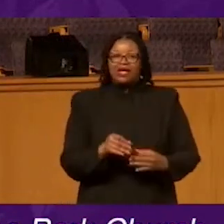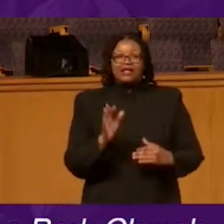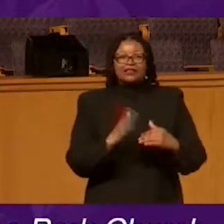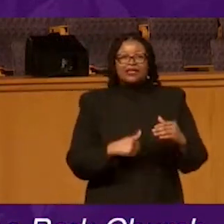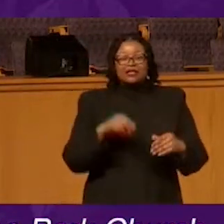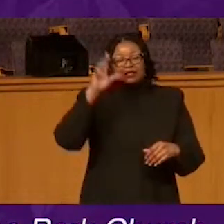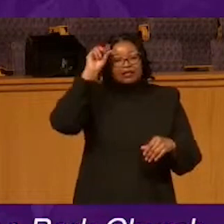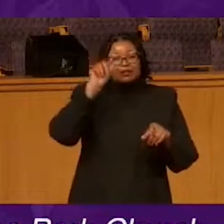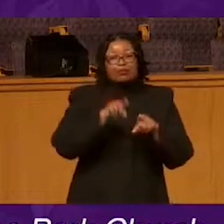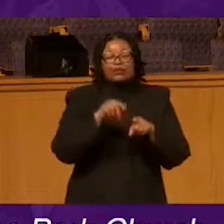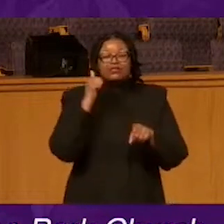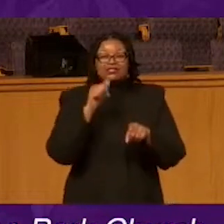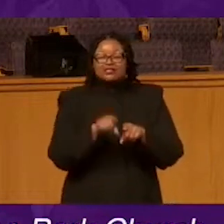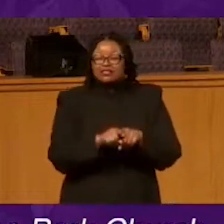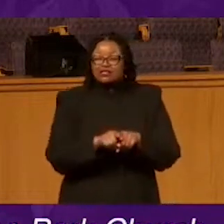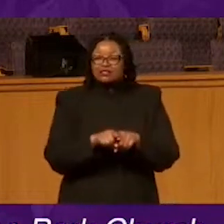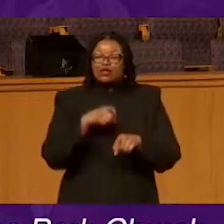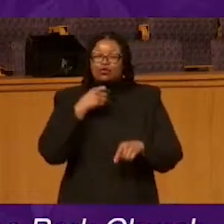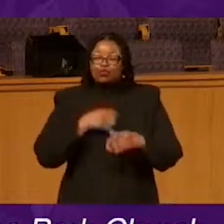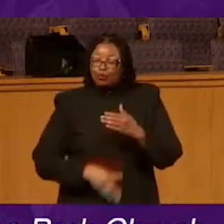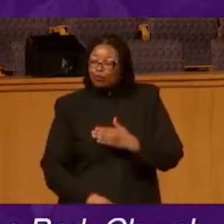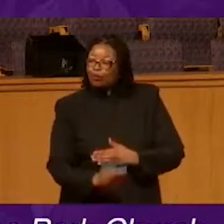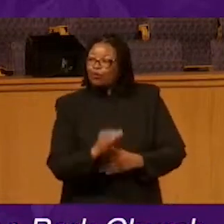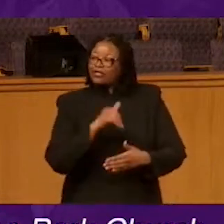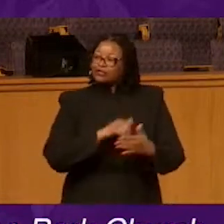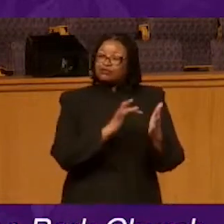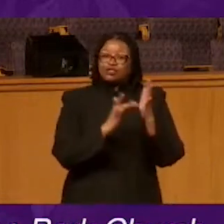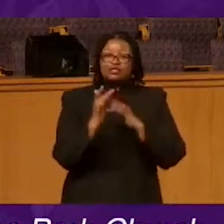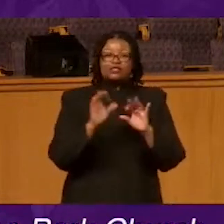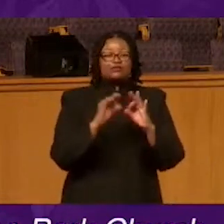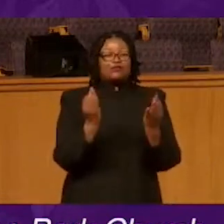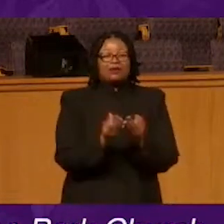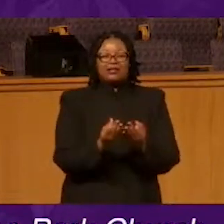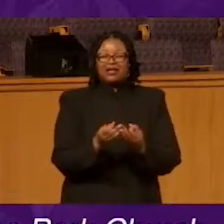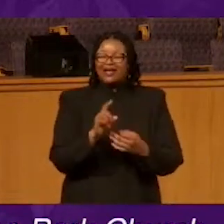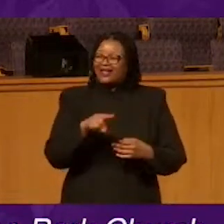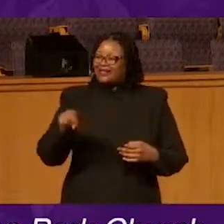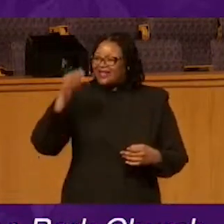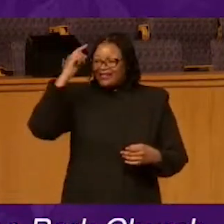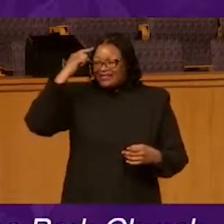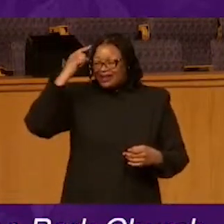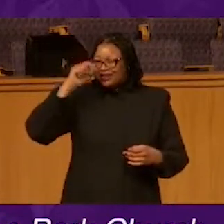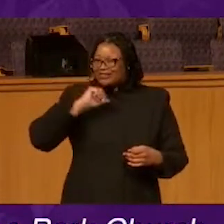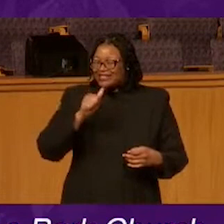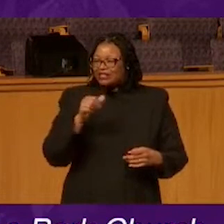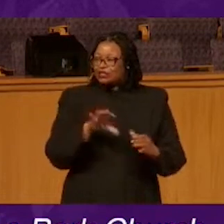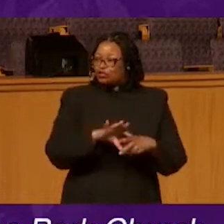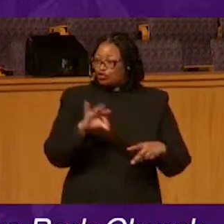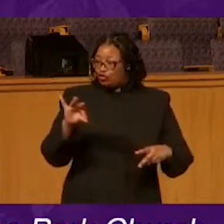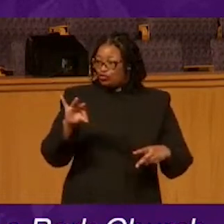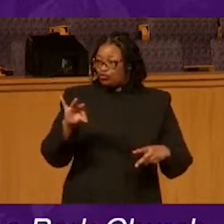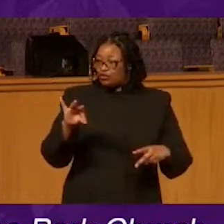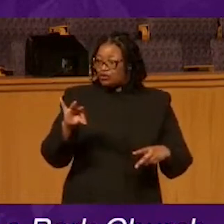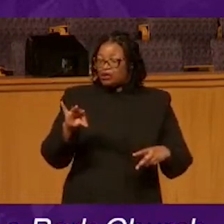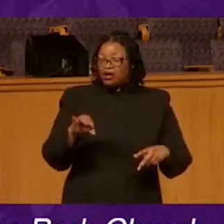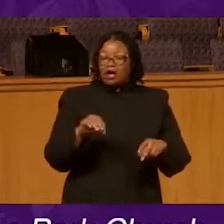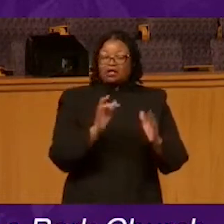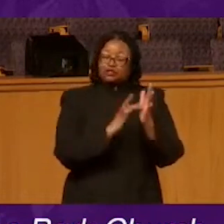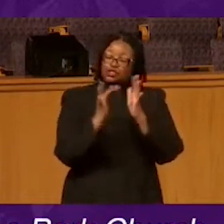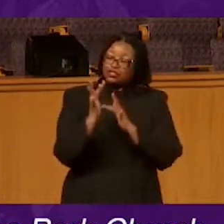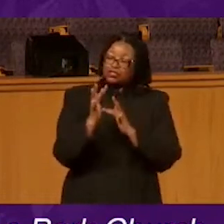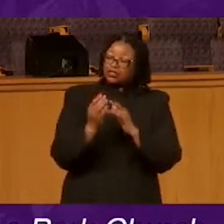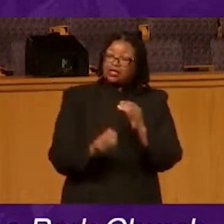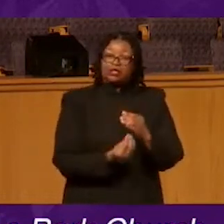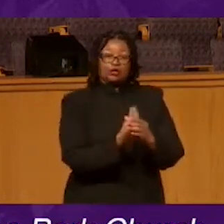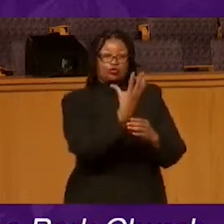sisters who were born into the family. They didn't choose to be his brothers and sisters, and he didn't choose them. And they grew